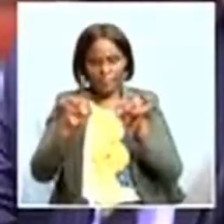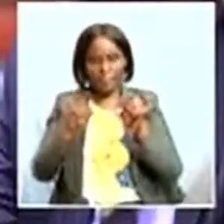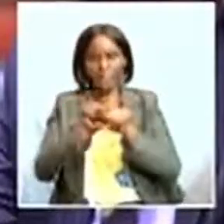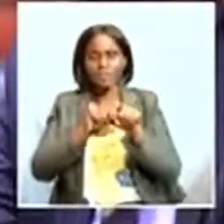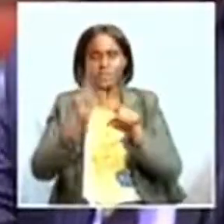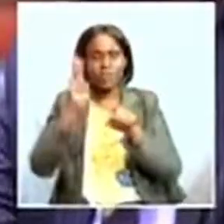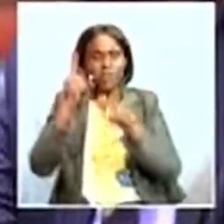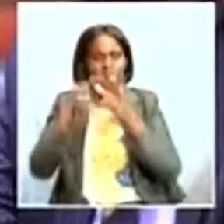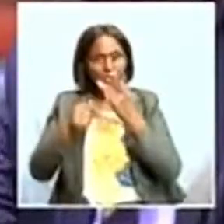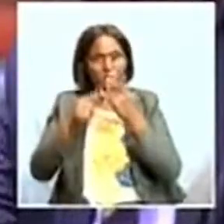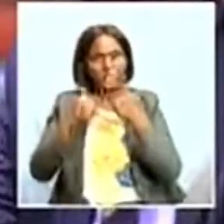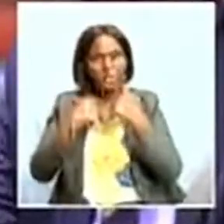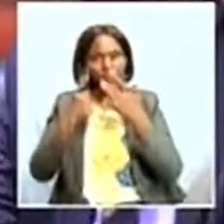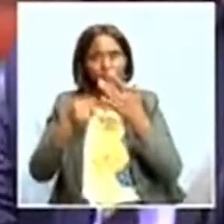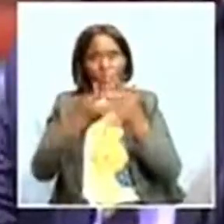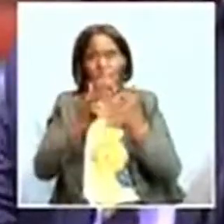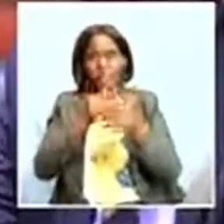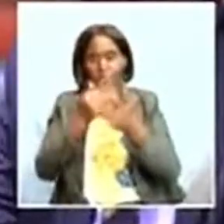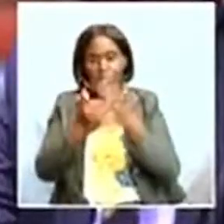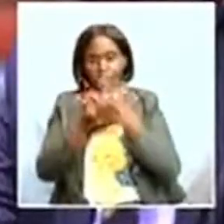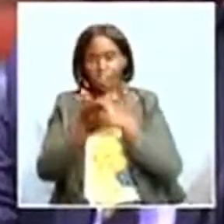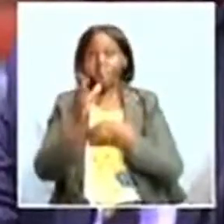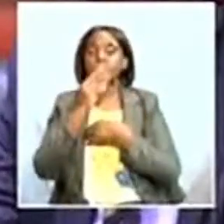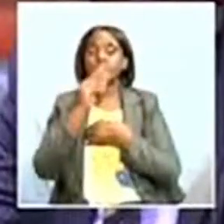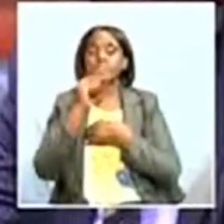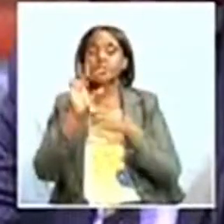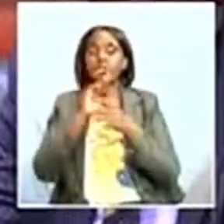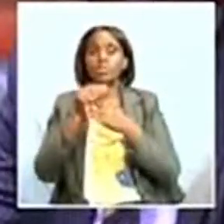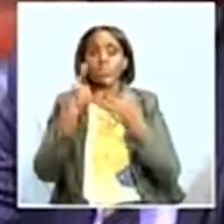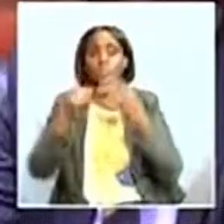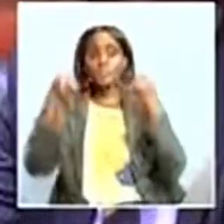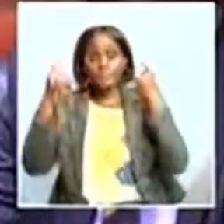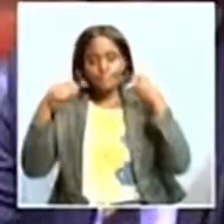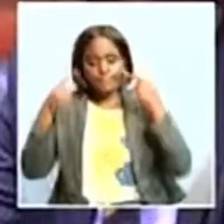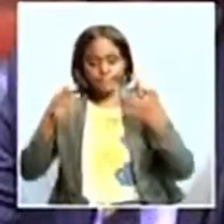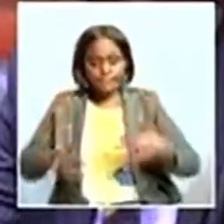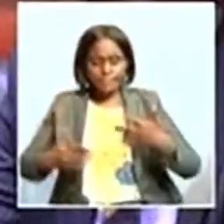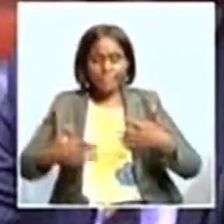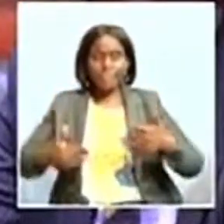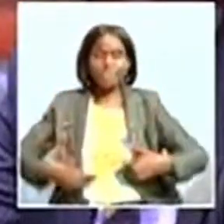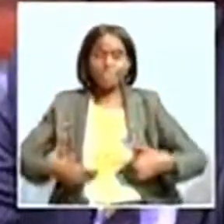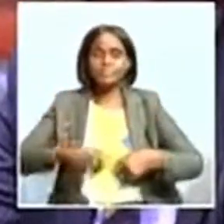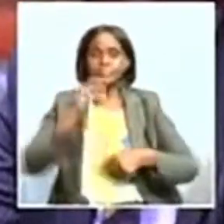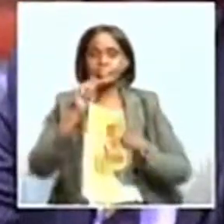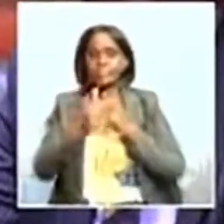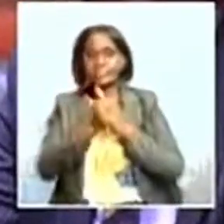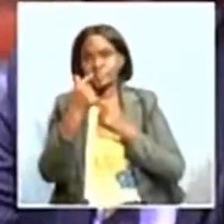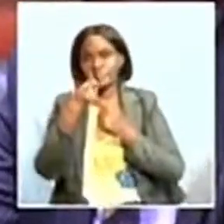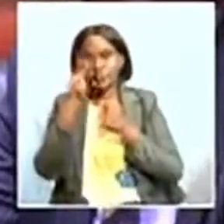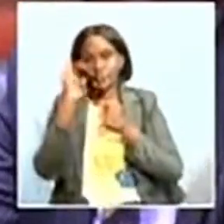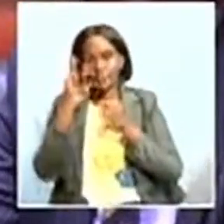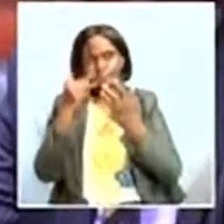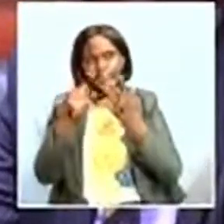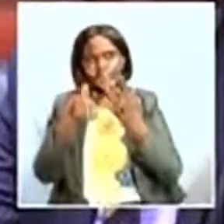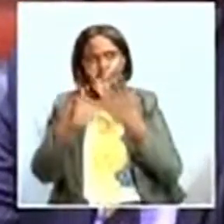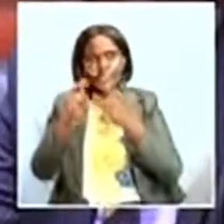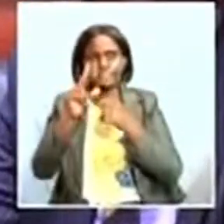prey to these excited young men and others who will now